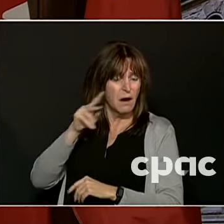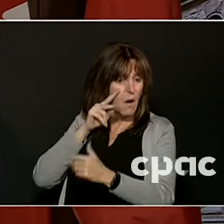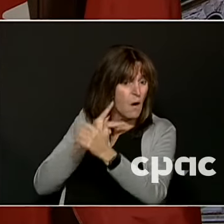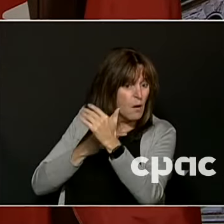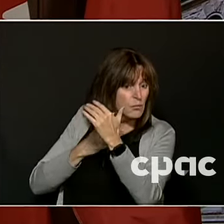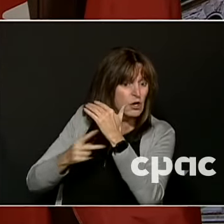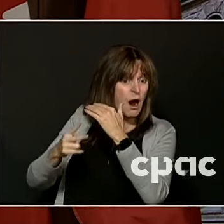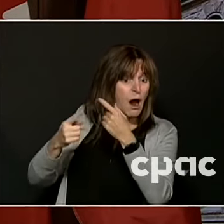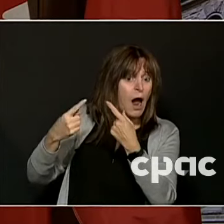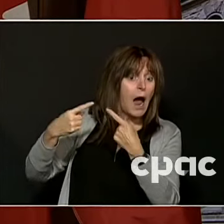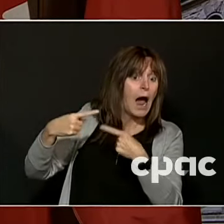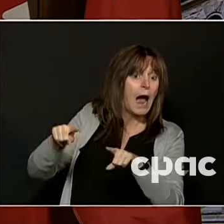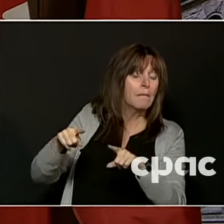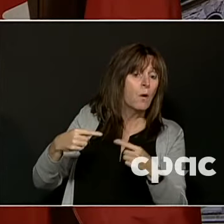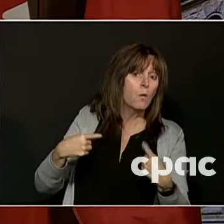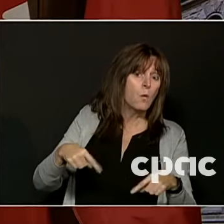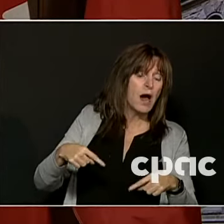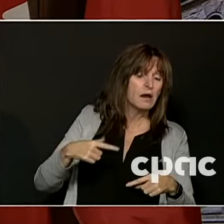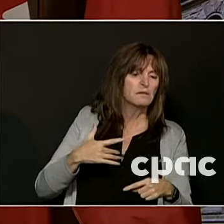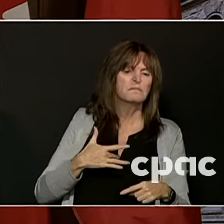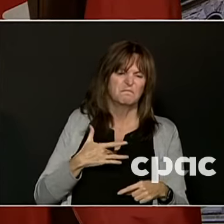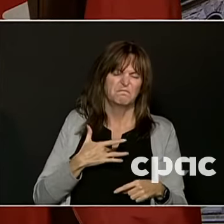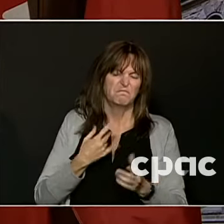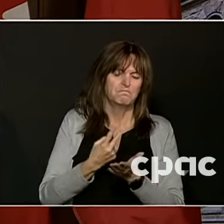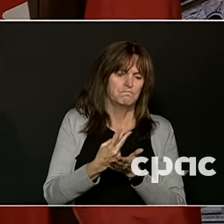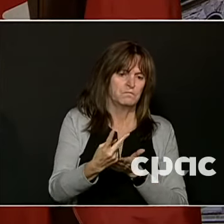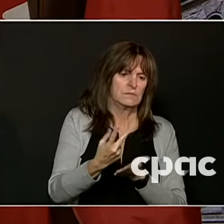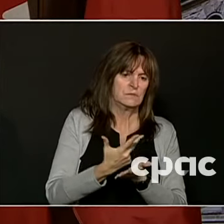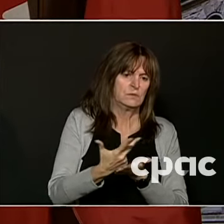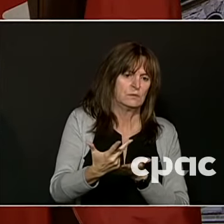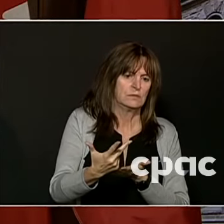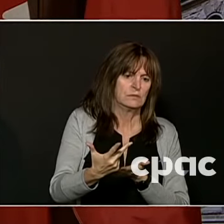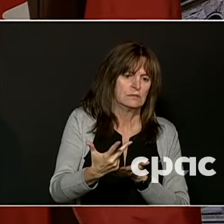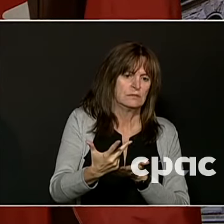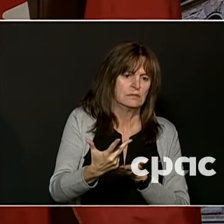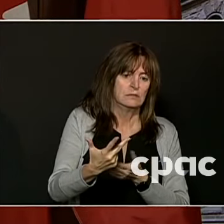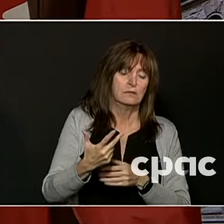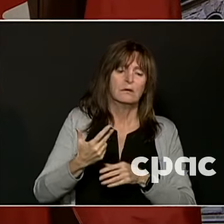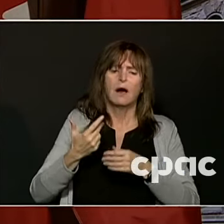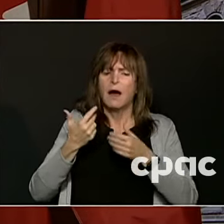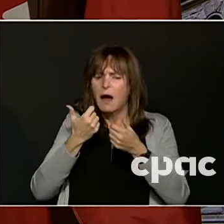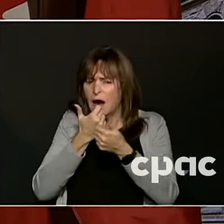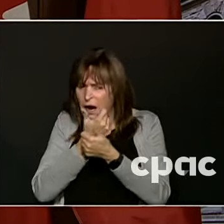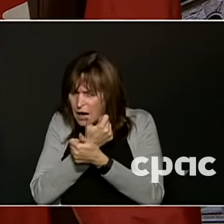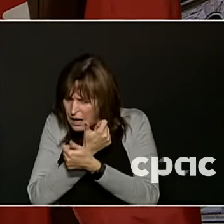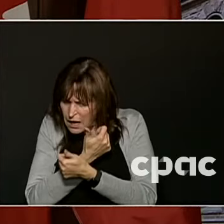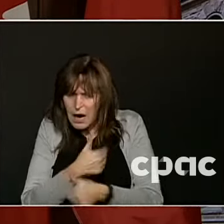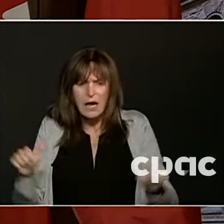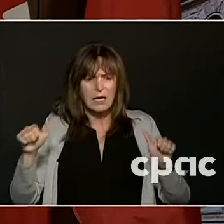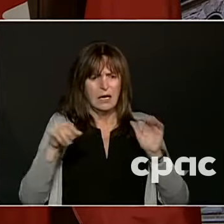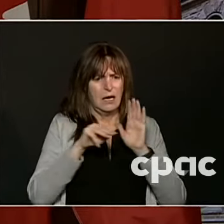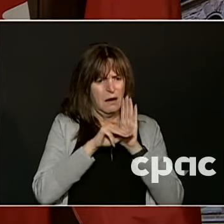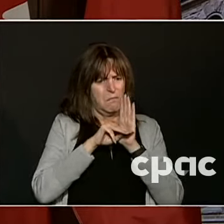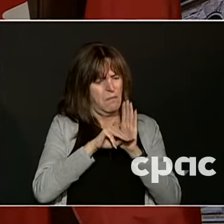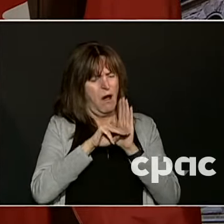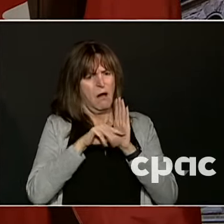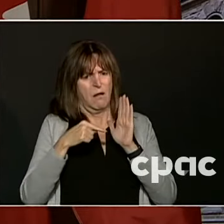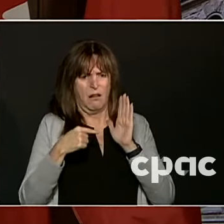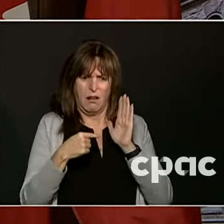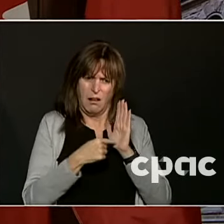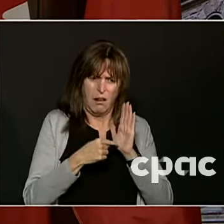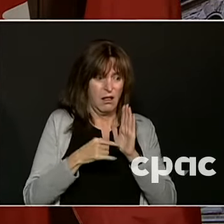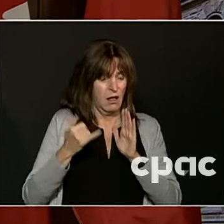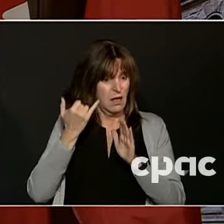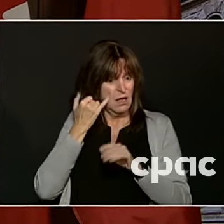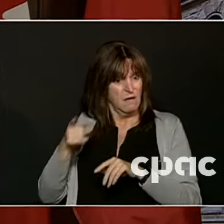3 weeks are out. And you'll actually see in any scenario, really before 3 weeks have finished, that first threshold reached at which we need